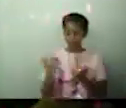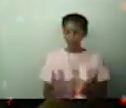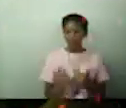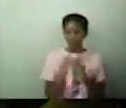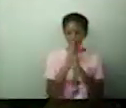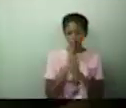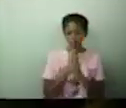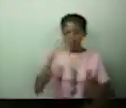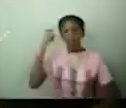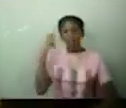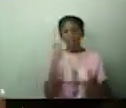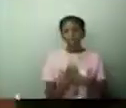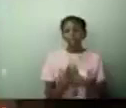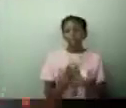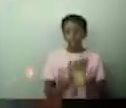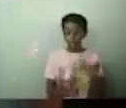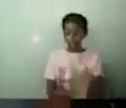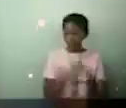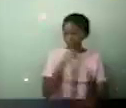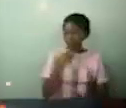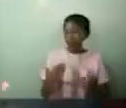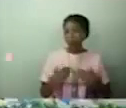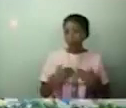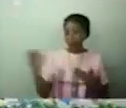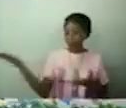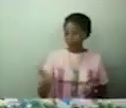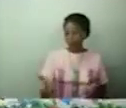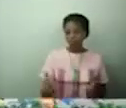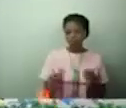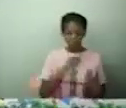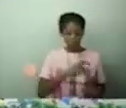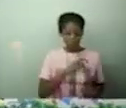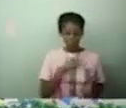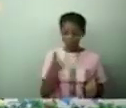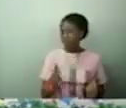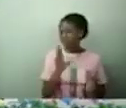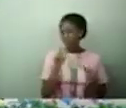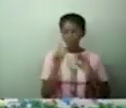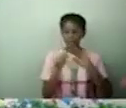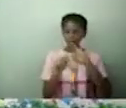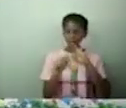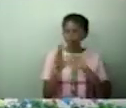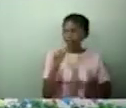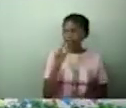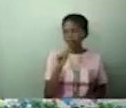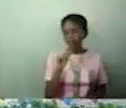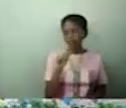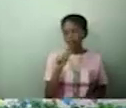so hard, God has not deserted his interest of wanting nations in his kingdom.